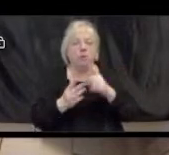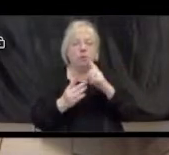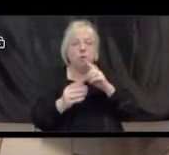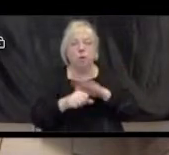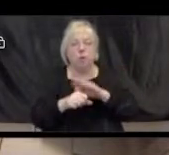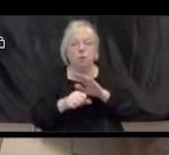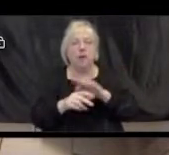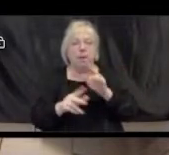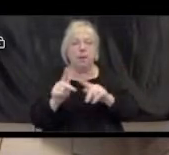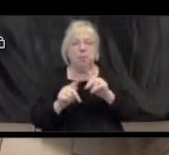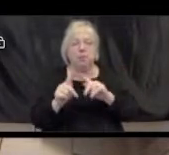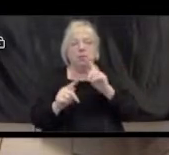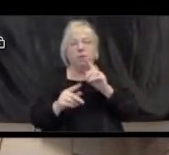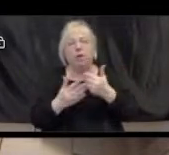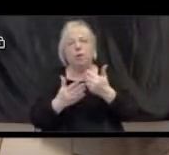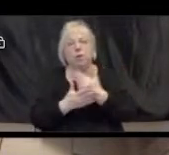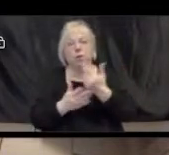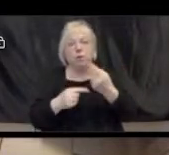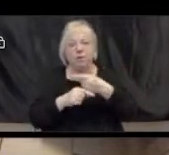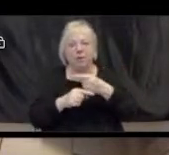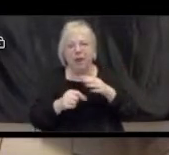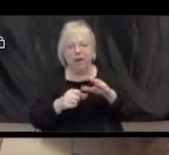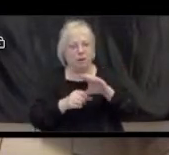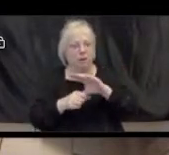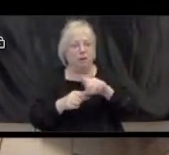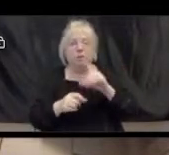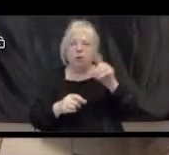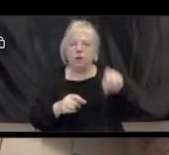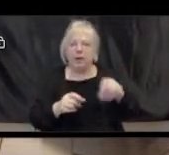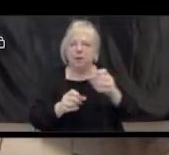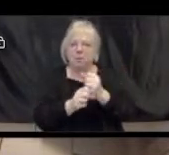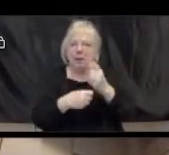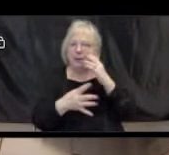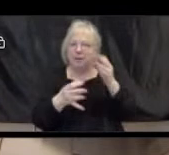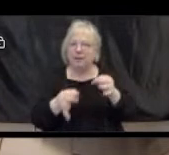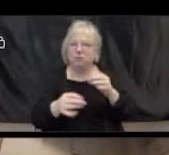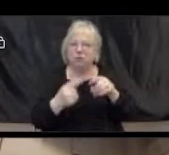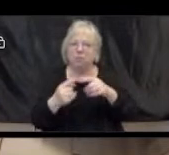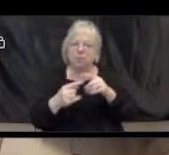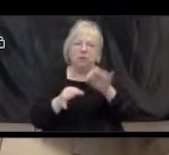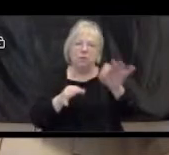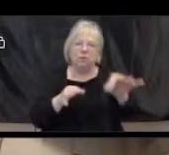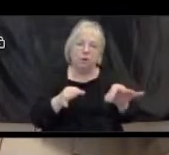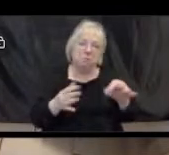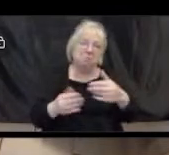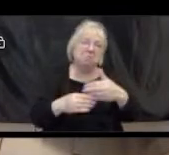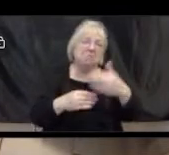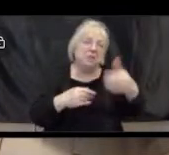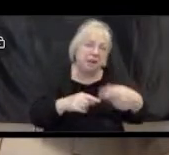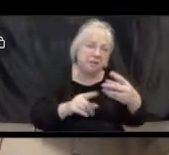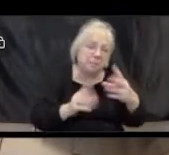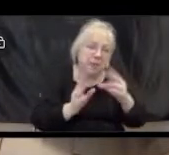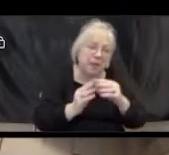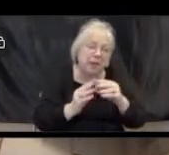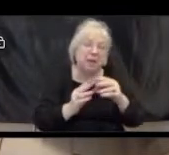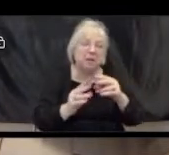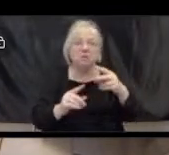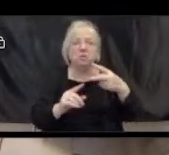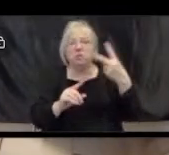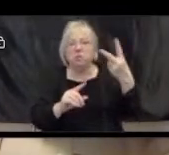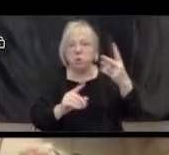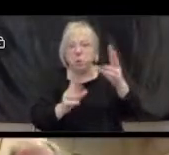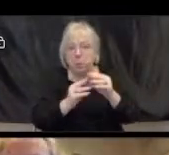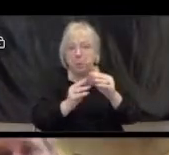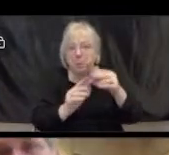So you will need to make a decision on the time frame for that deferral. It could be the next meeting. It could